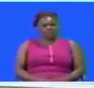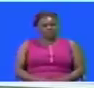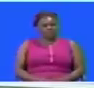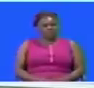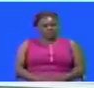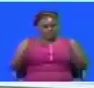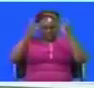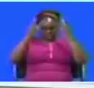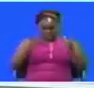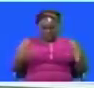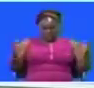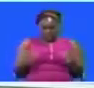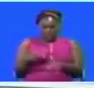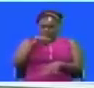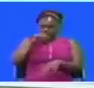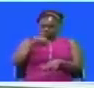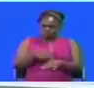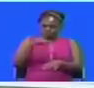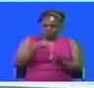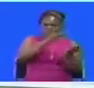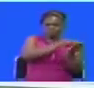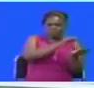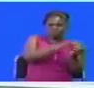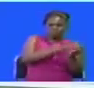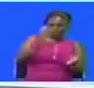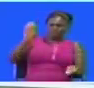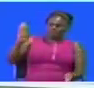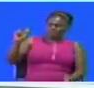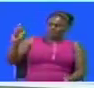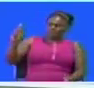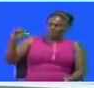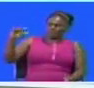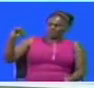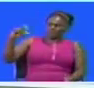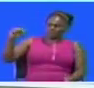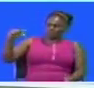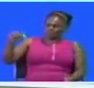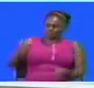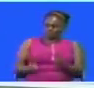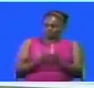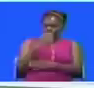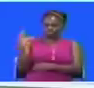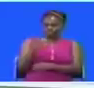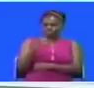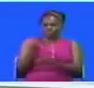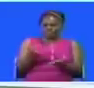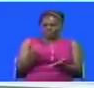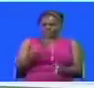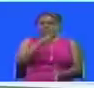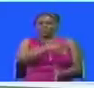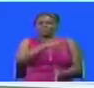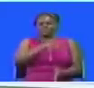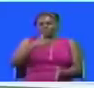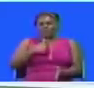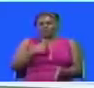A decision by a group of beekeepers in honey-rich Radat in Baringo County to form a cooperative society is now paying off as they have